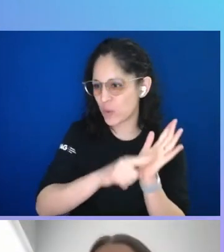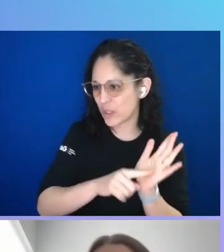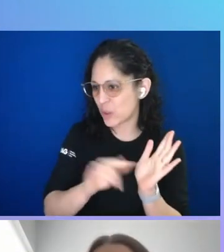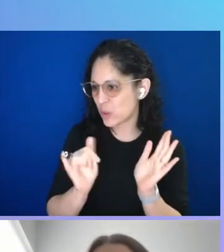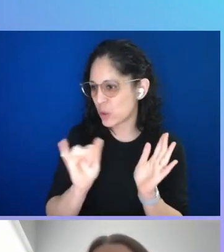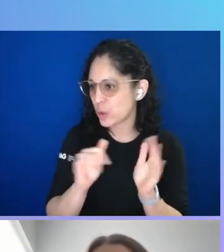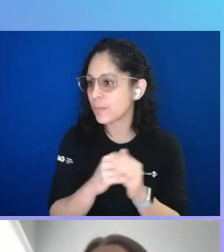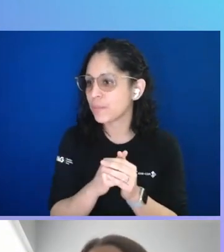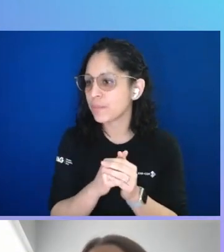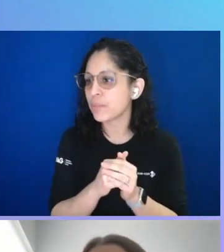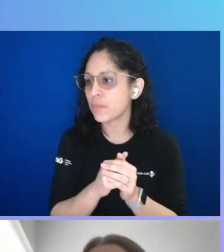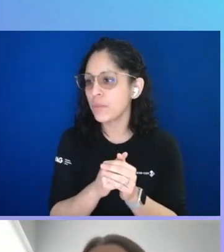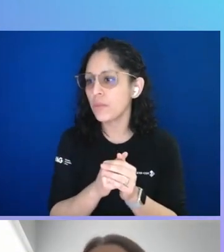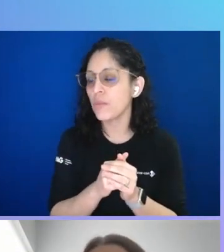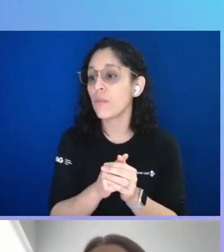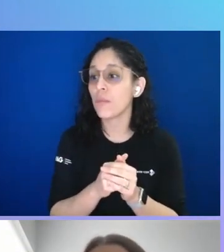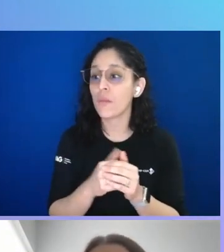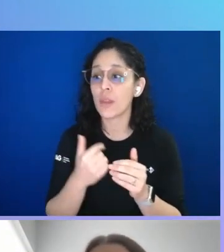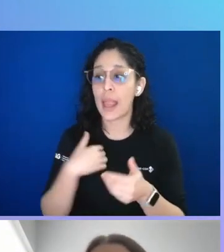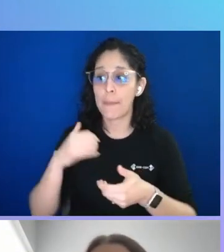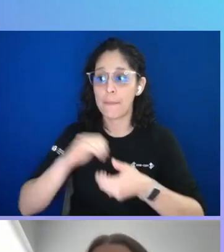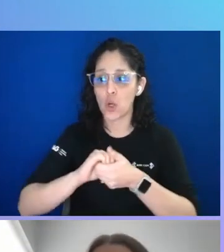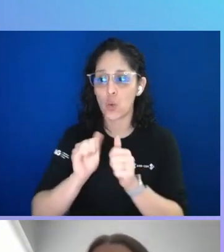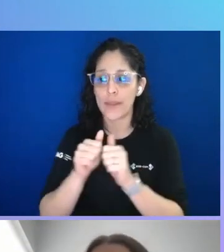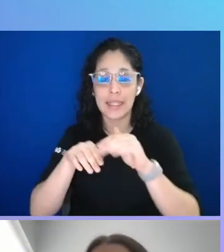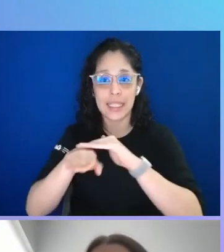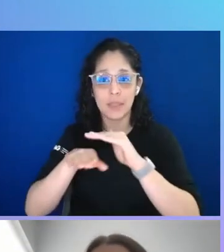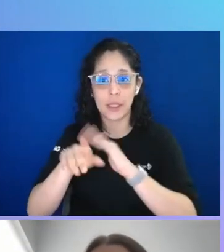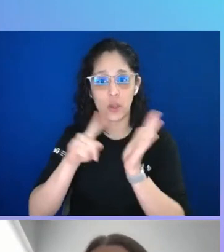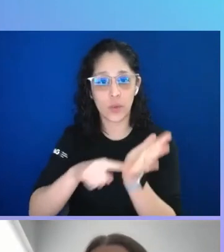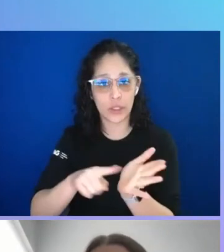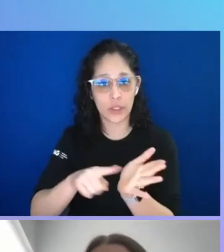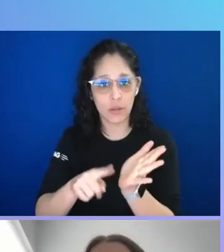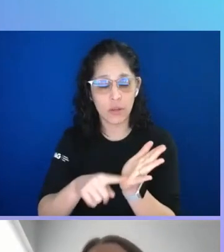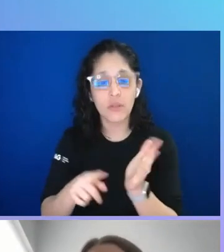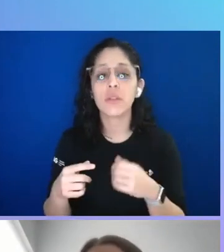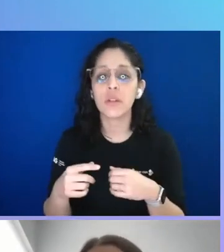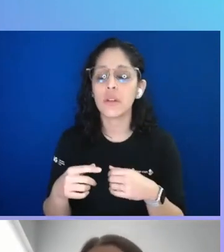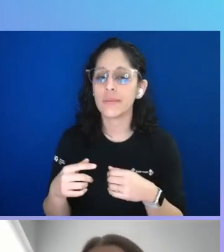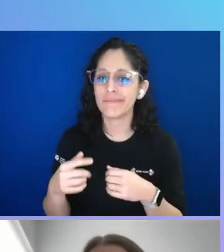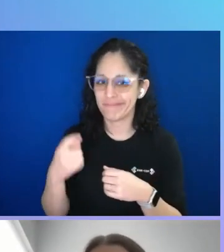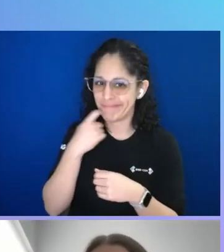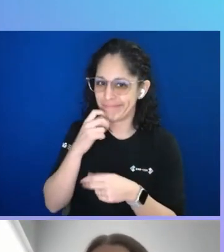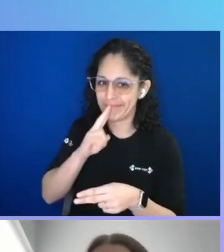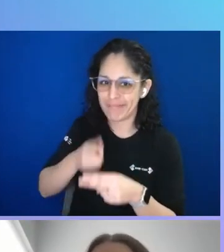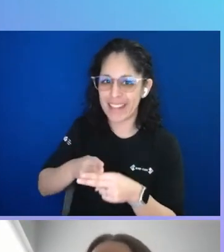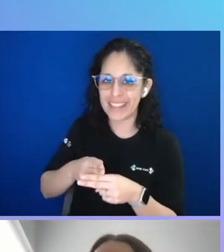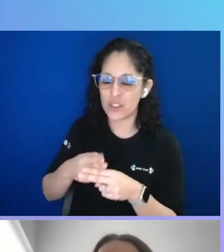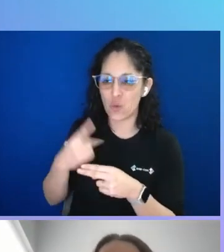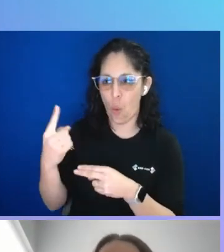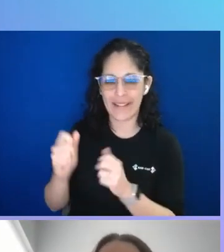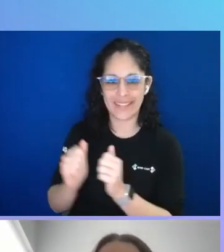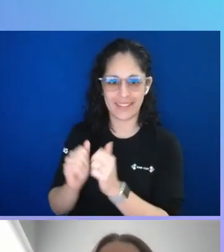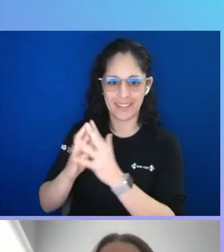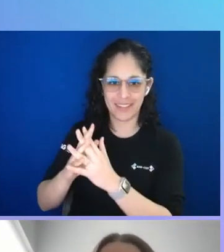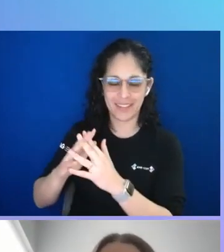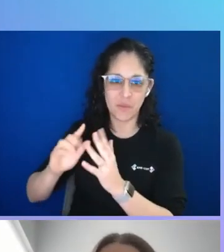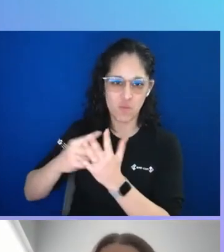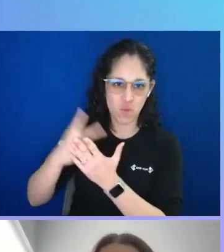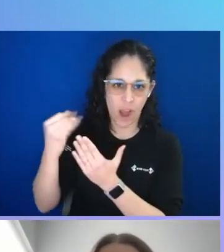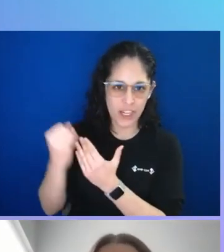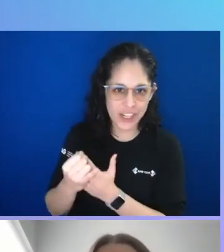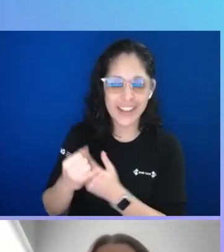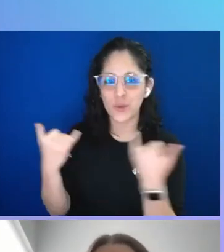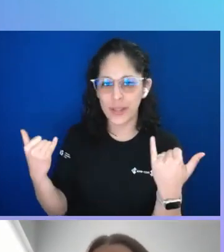partner with Andrea on accessibility research, so we'll be chatting about one of those initiatives in more detail today. And then a little bit